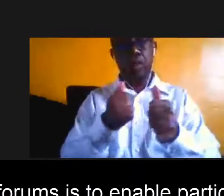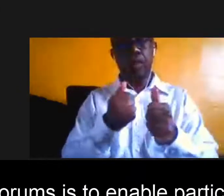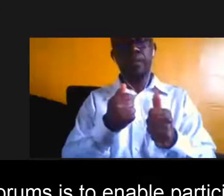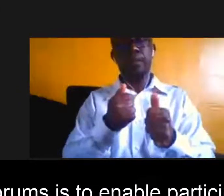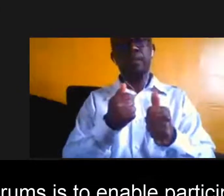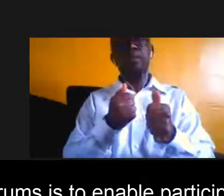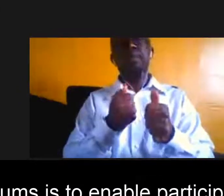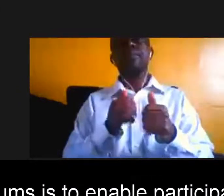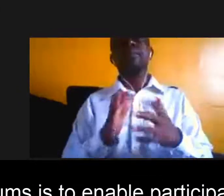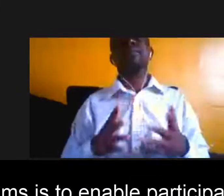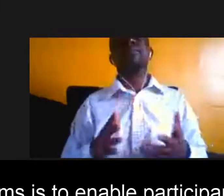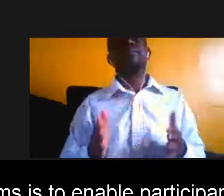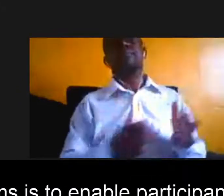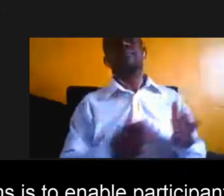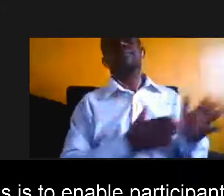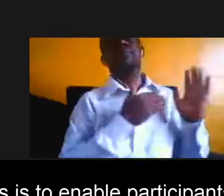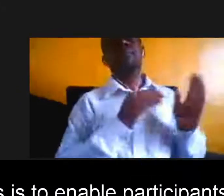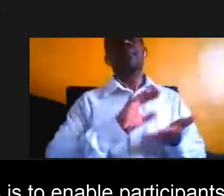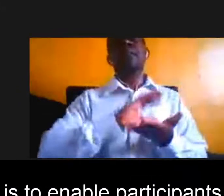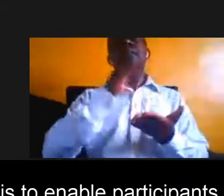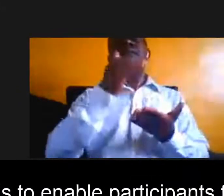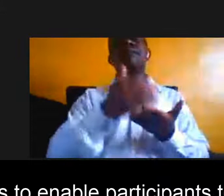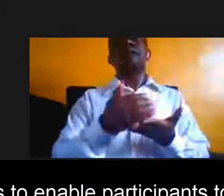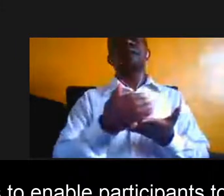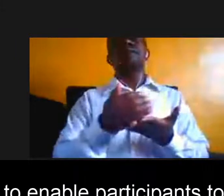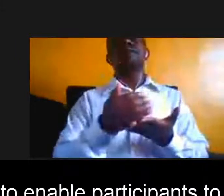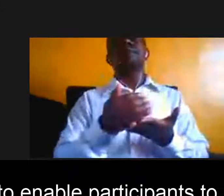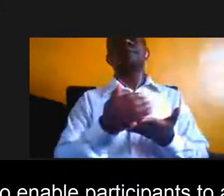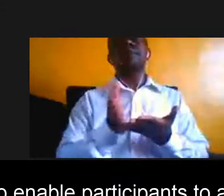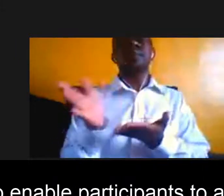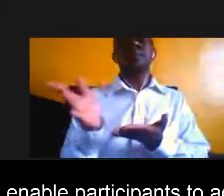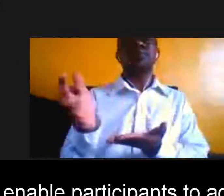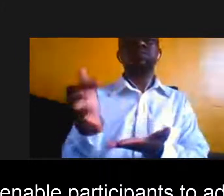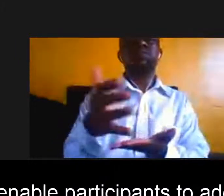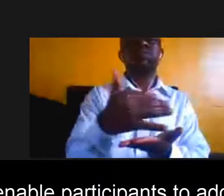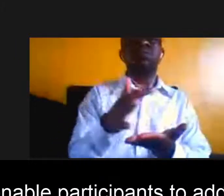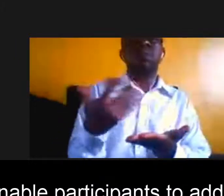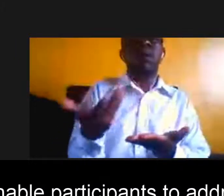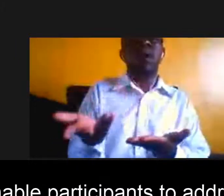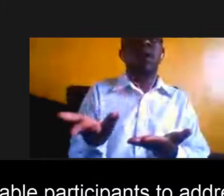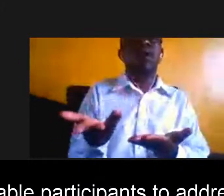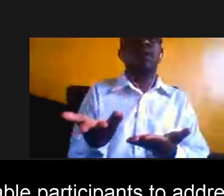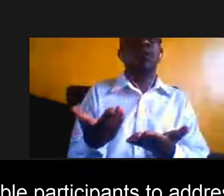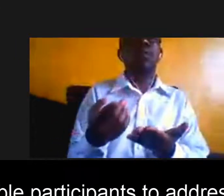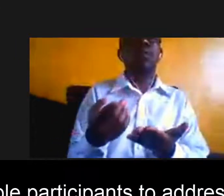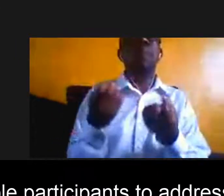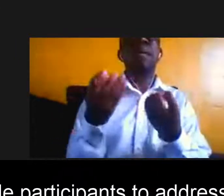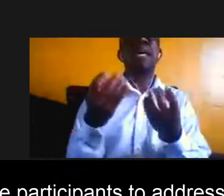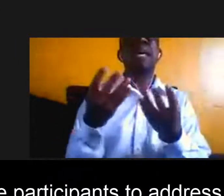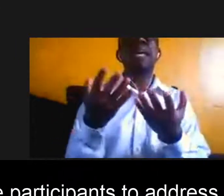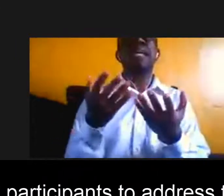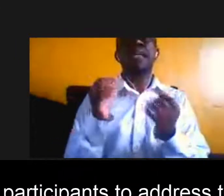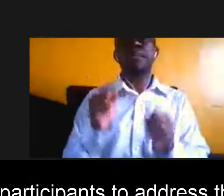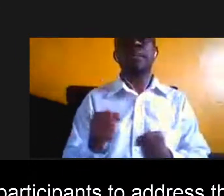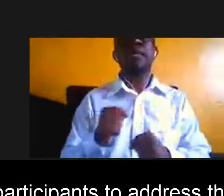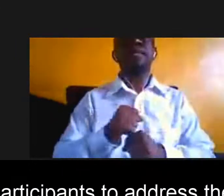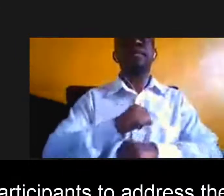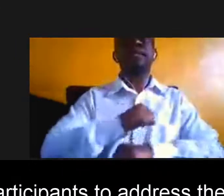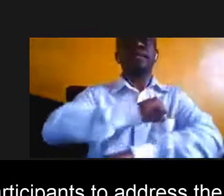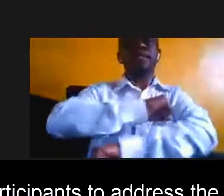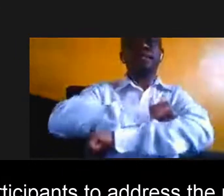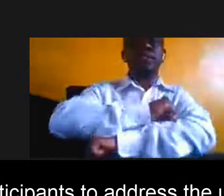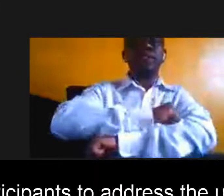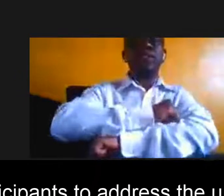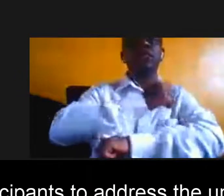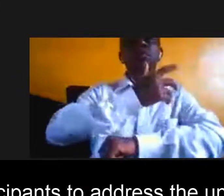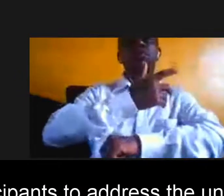do we fundraise as a CSO Forum? Many people need scholarships to come for the meetings. Some of the hard countries that have been